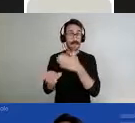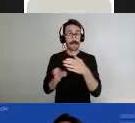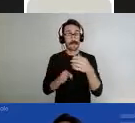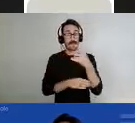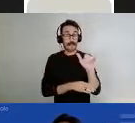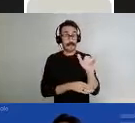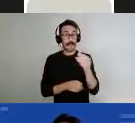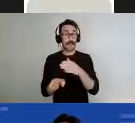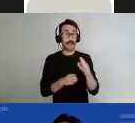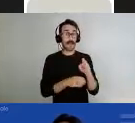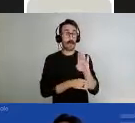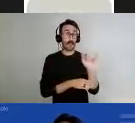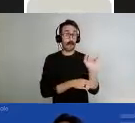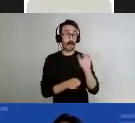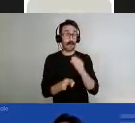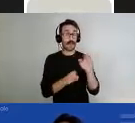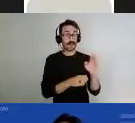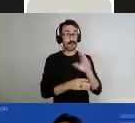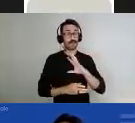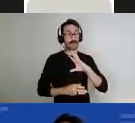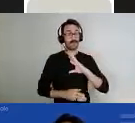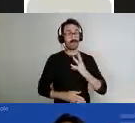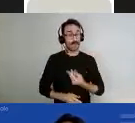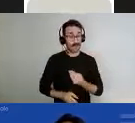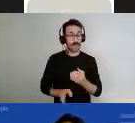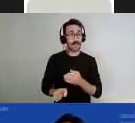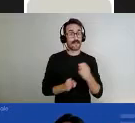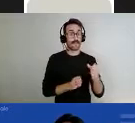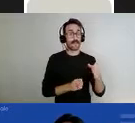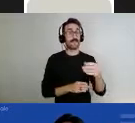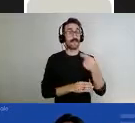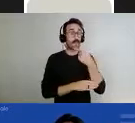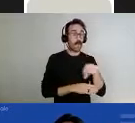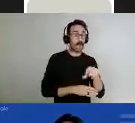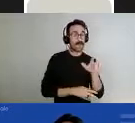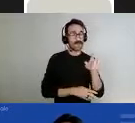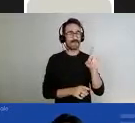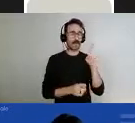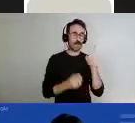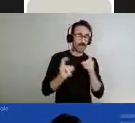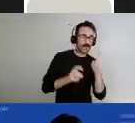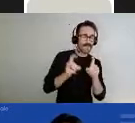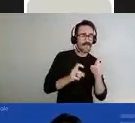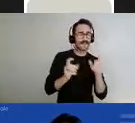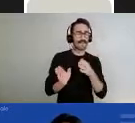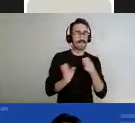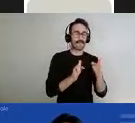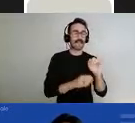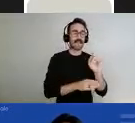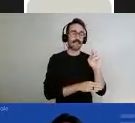Gay, Bisexual, Trans, Queer Questioning, and Intersex.